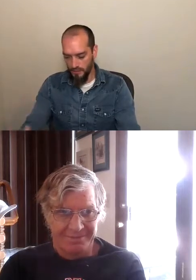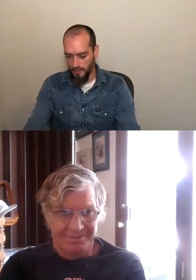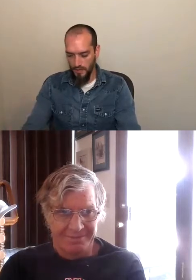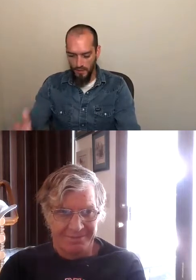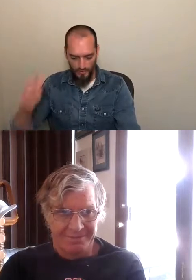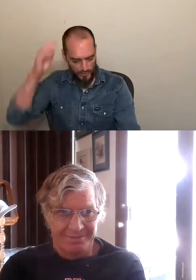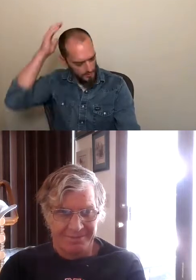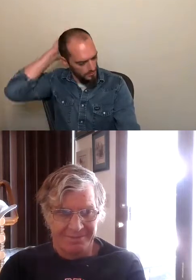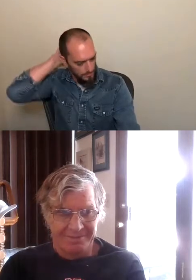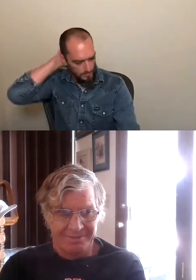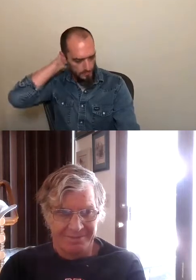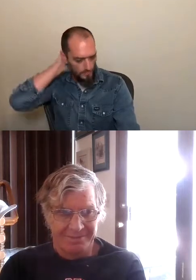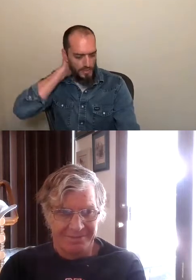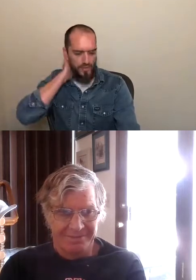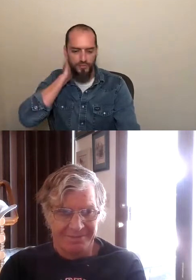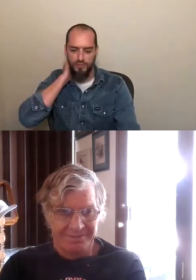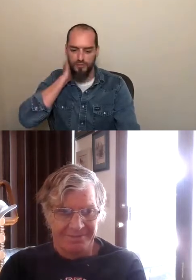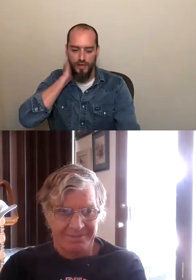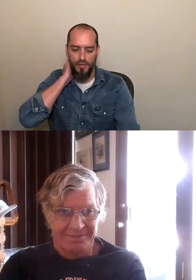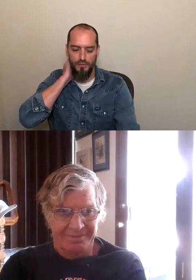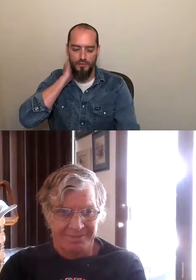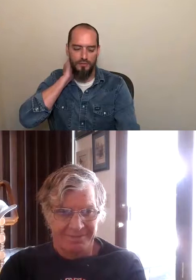Contact our office at